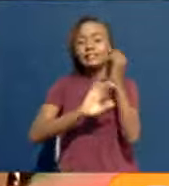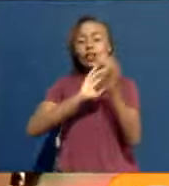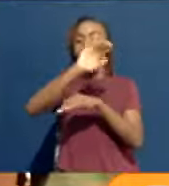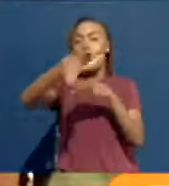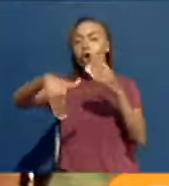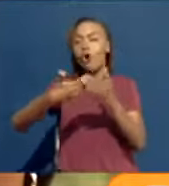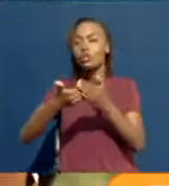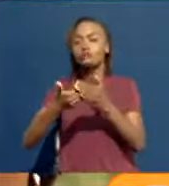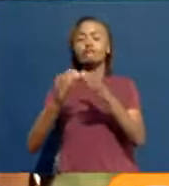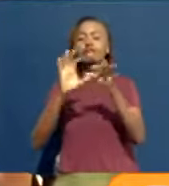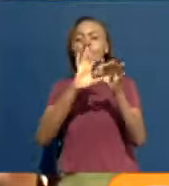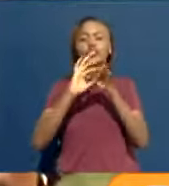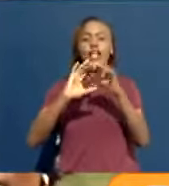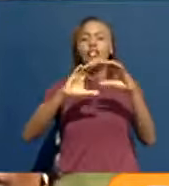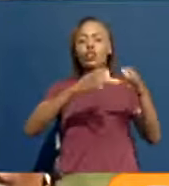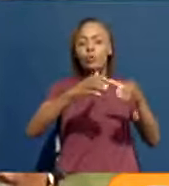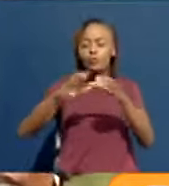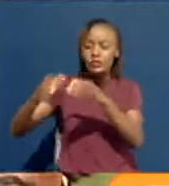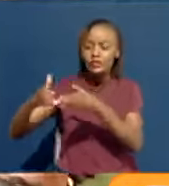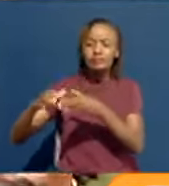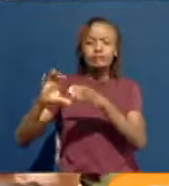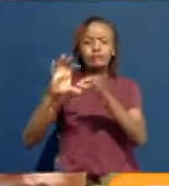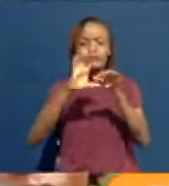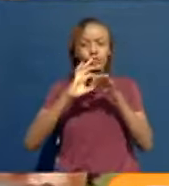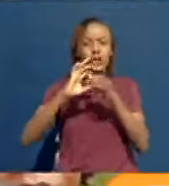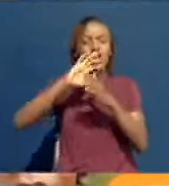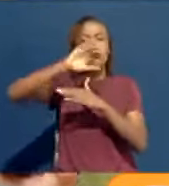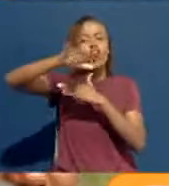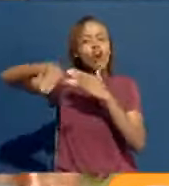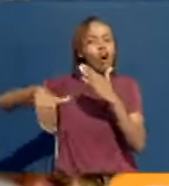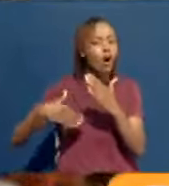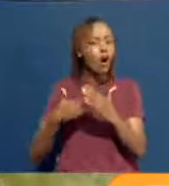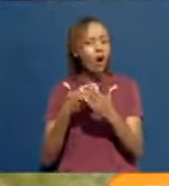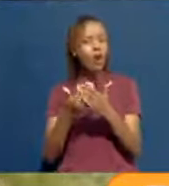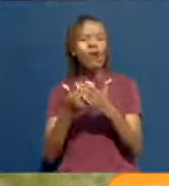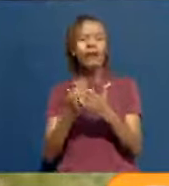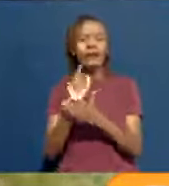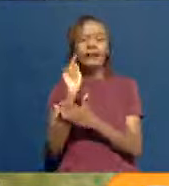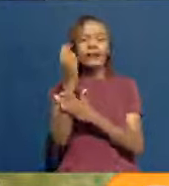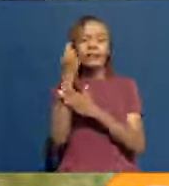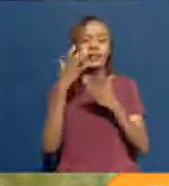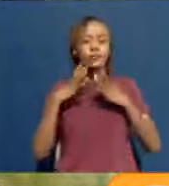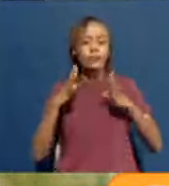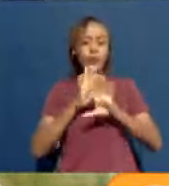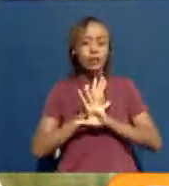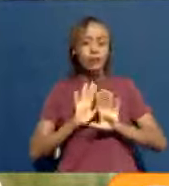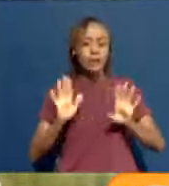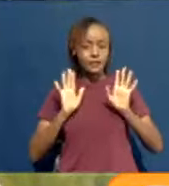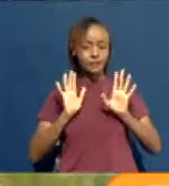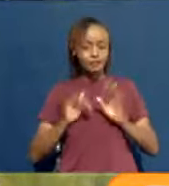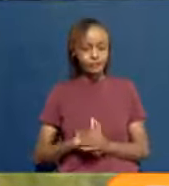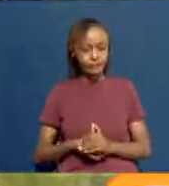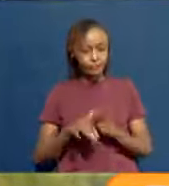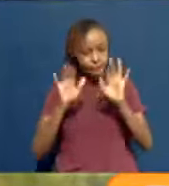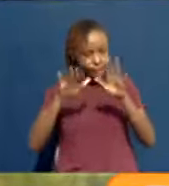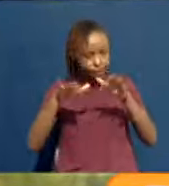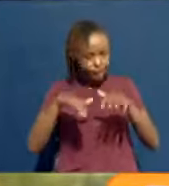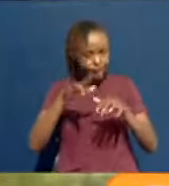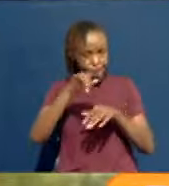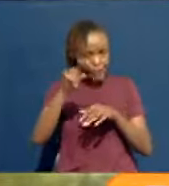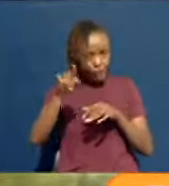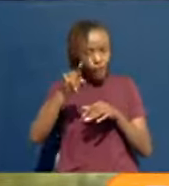unite communities, unite interests from every corner. Mujue kwamba ni lazima